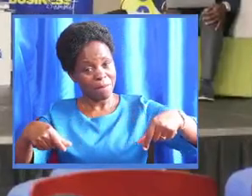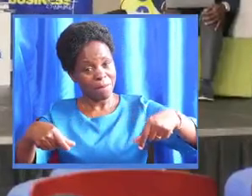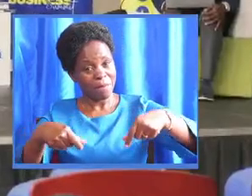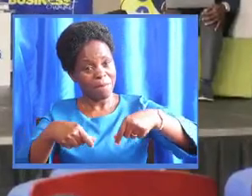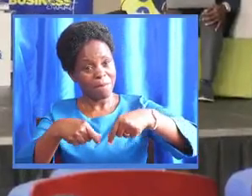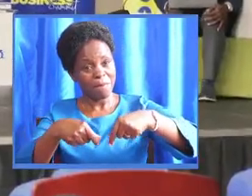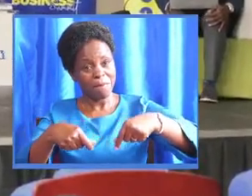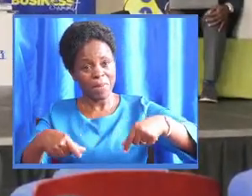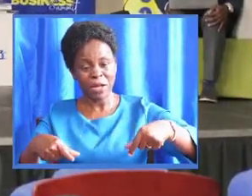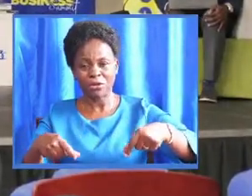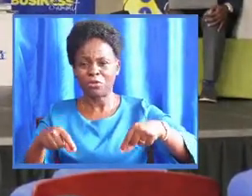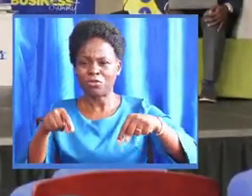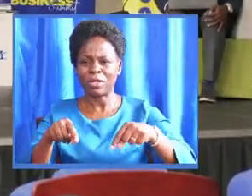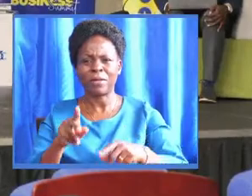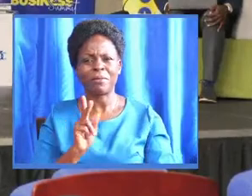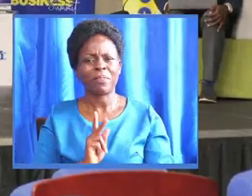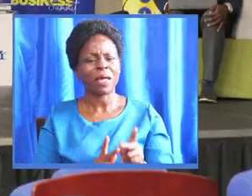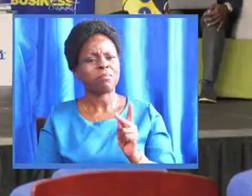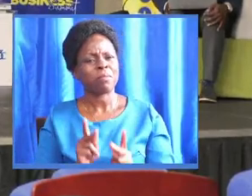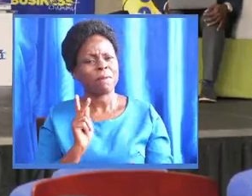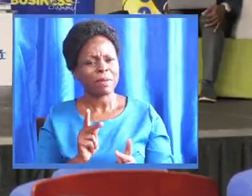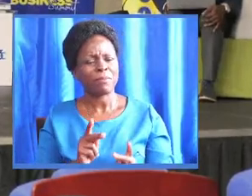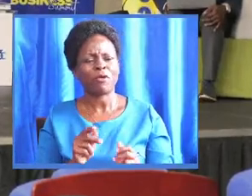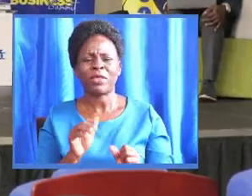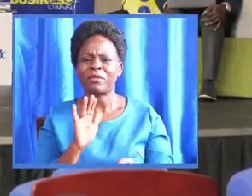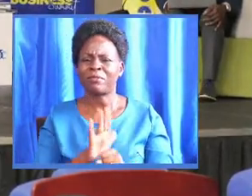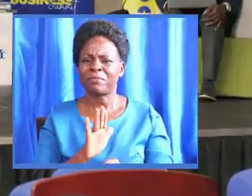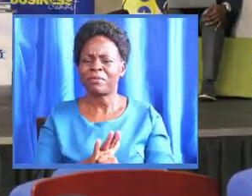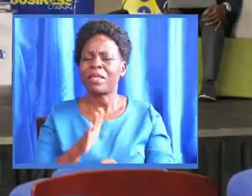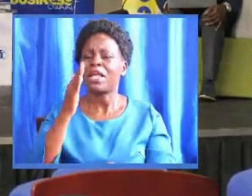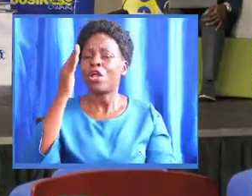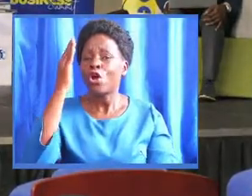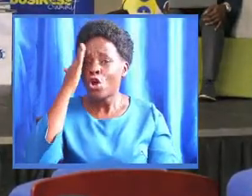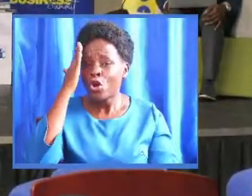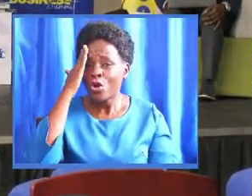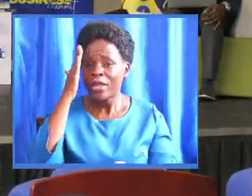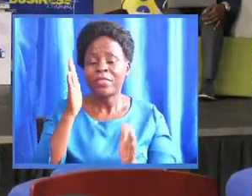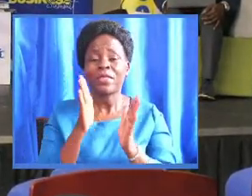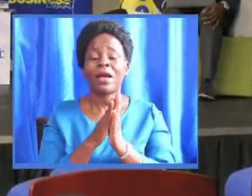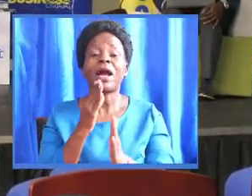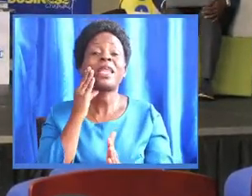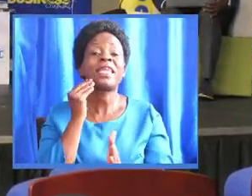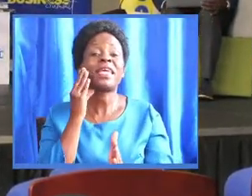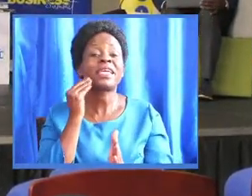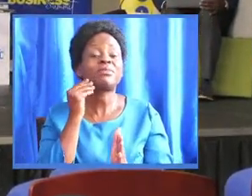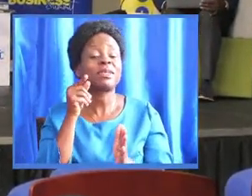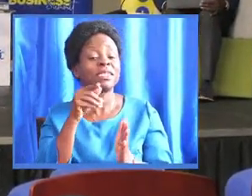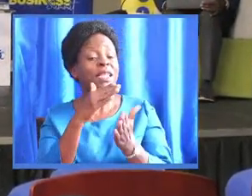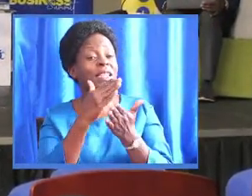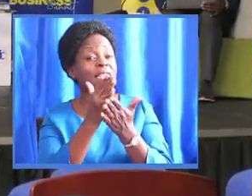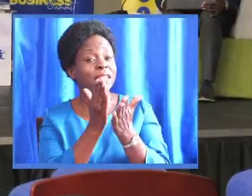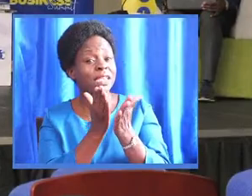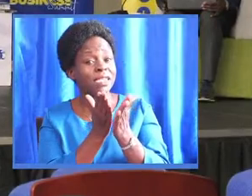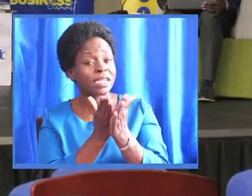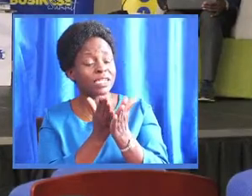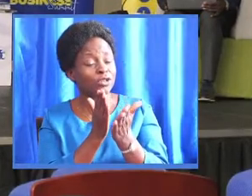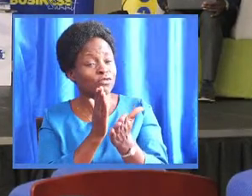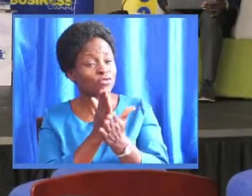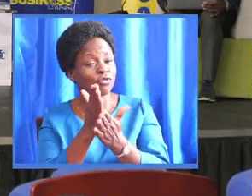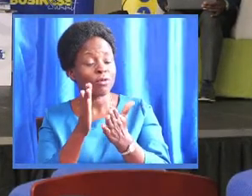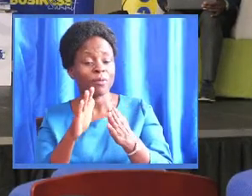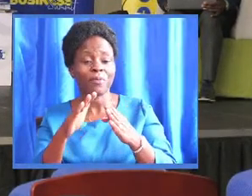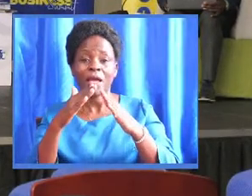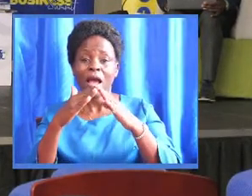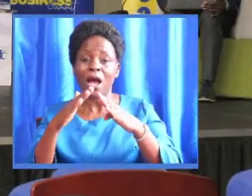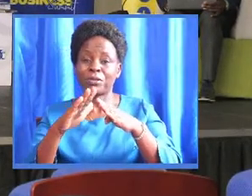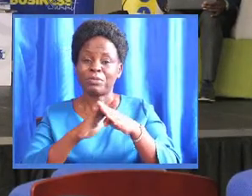panel today comprises people with a great wealth of knowledge and experience in the sector of real estate. And I